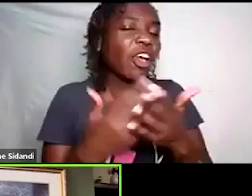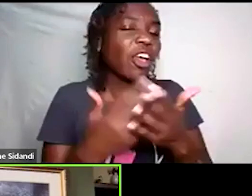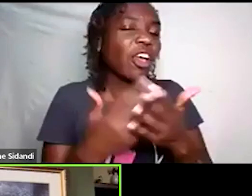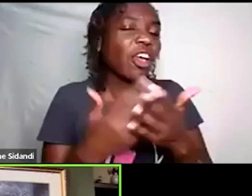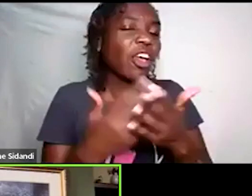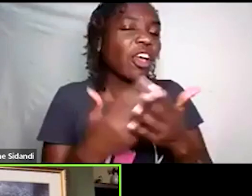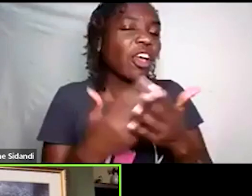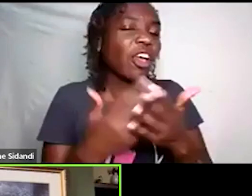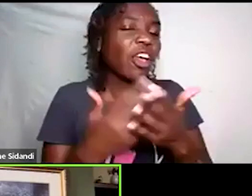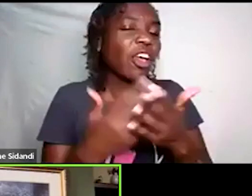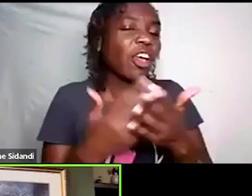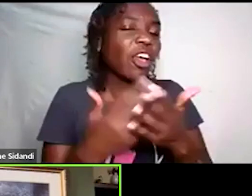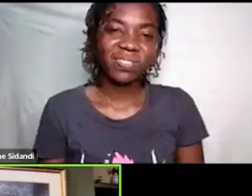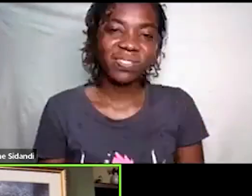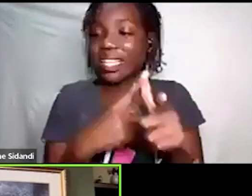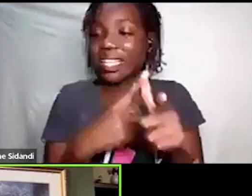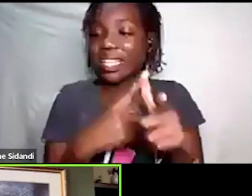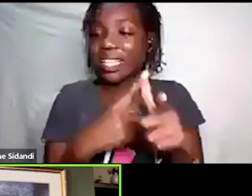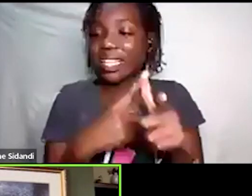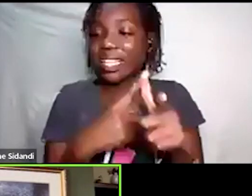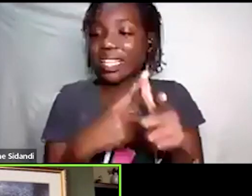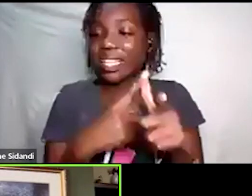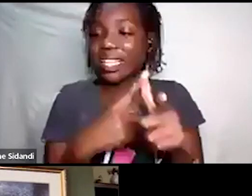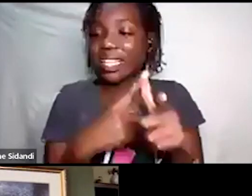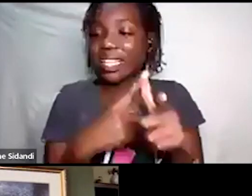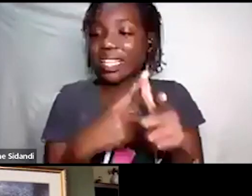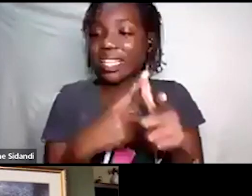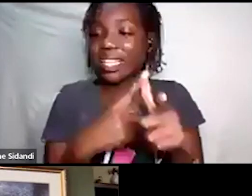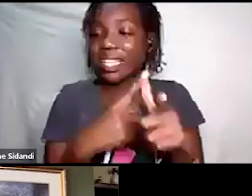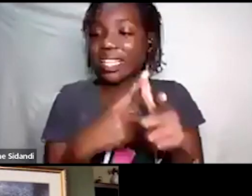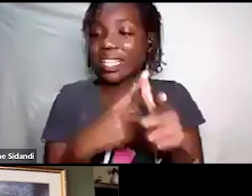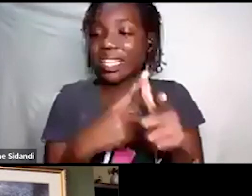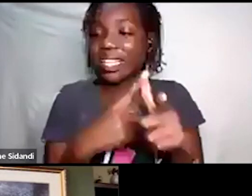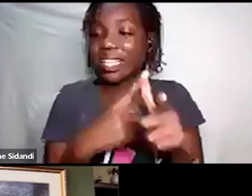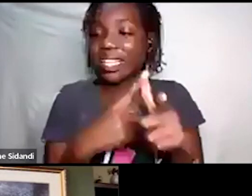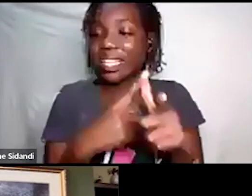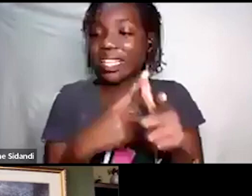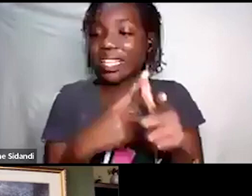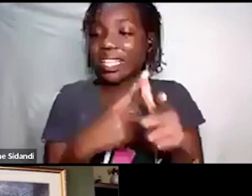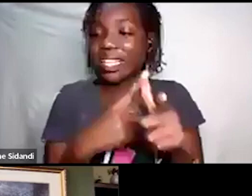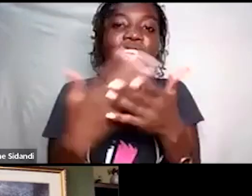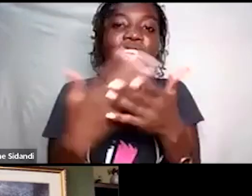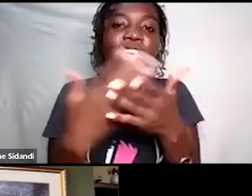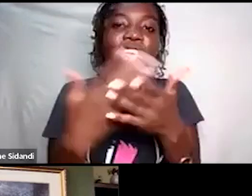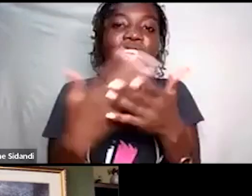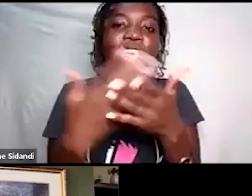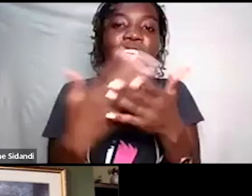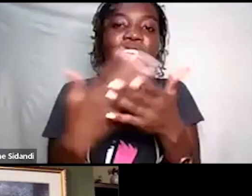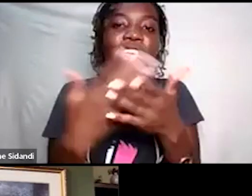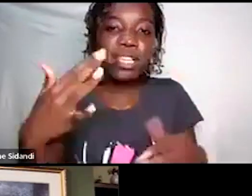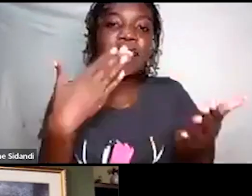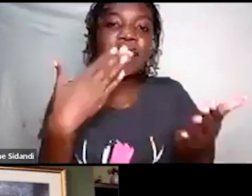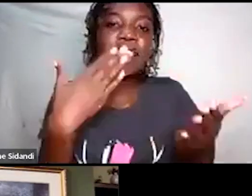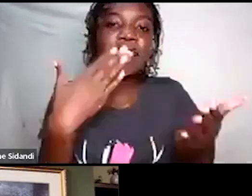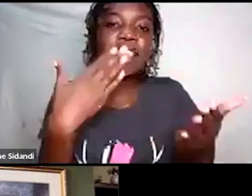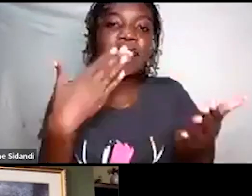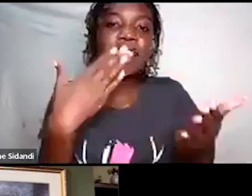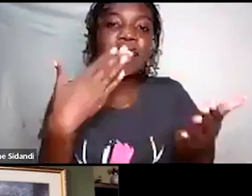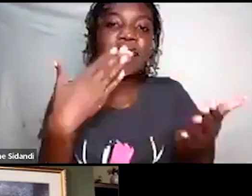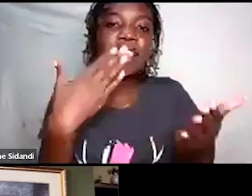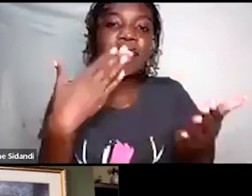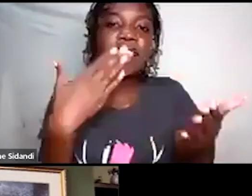you. Really appreciate you. Thank you for always thank you for always saying yes to Atara